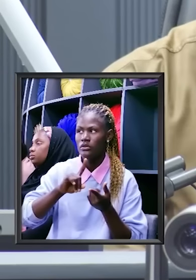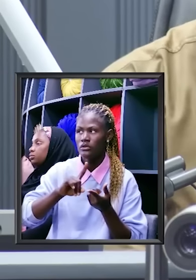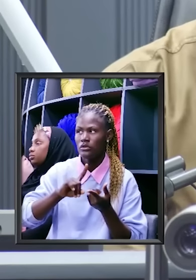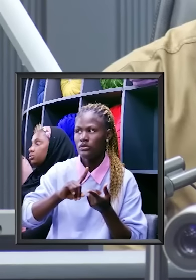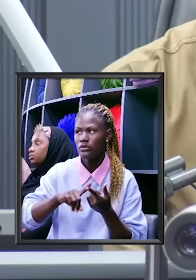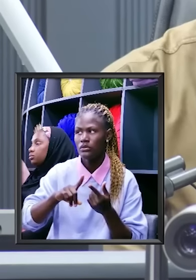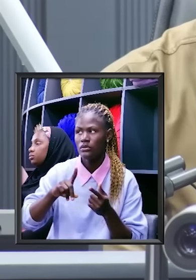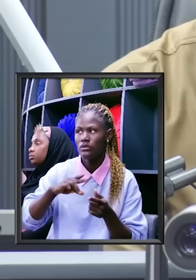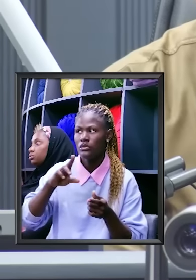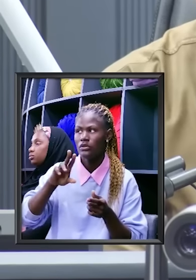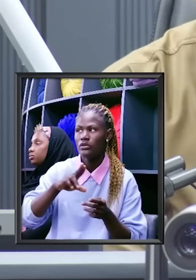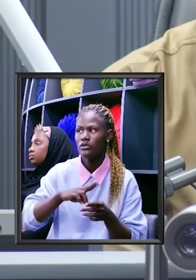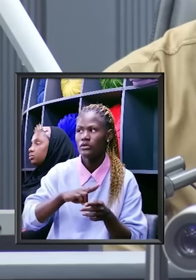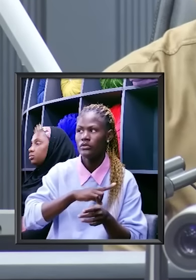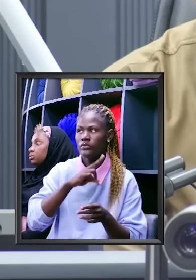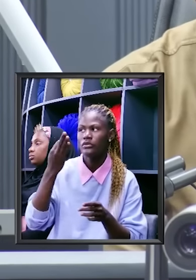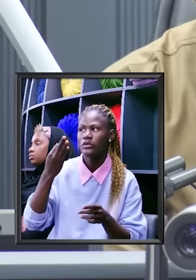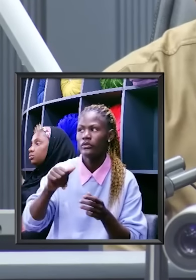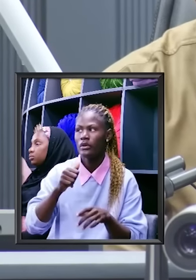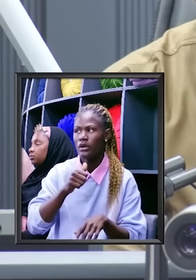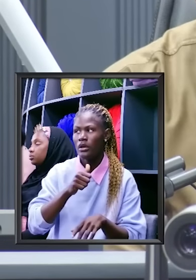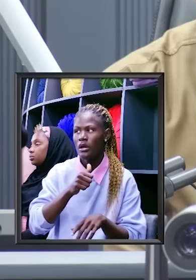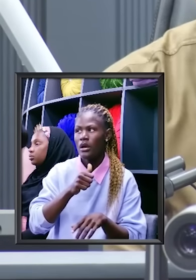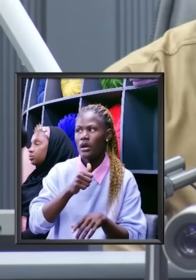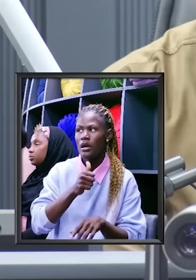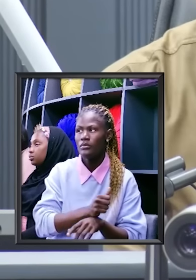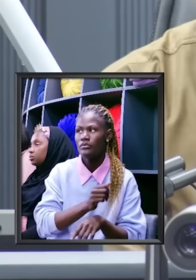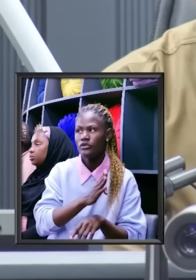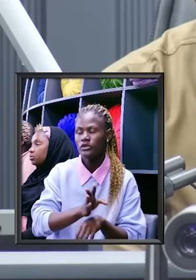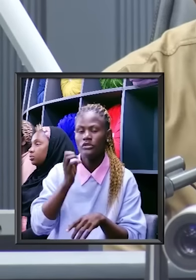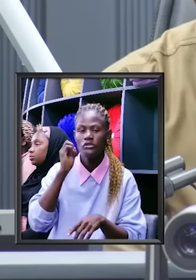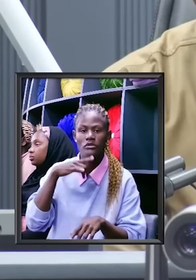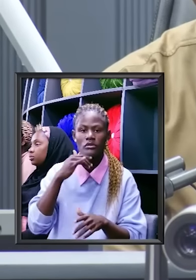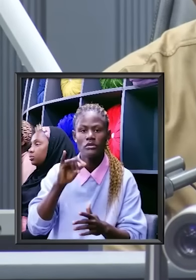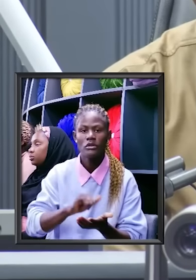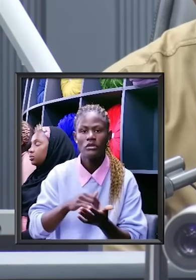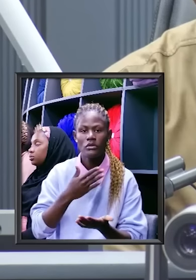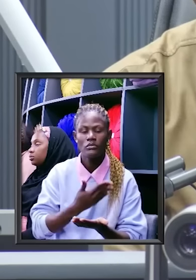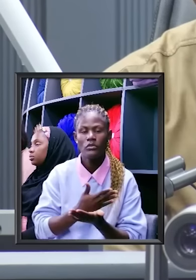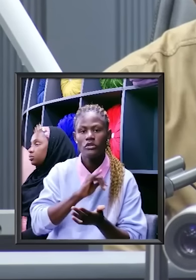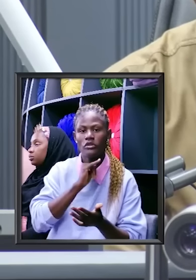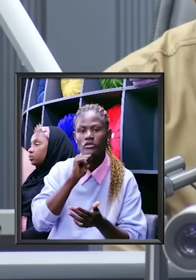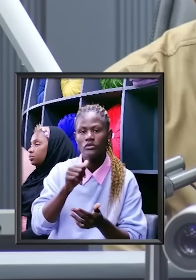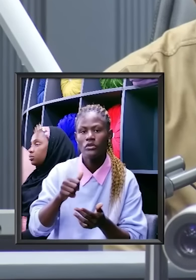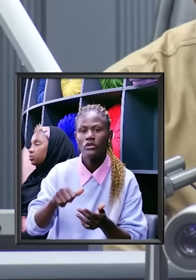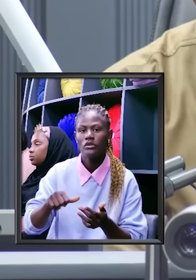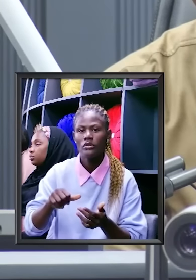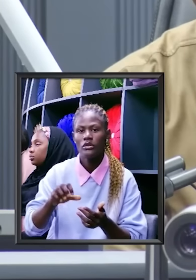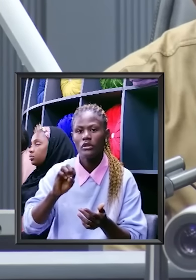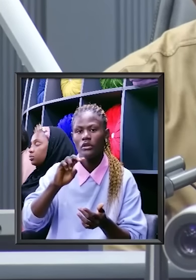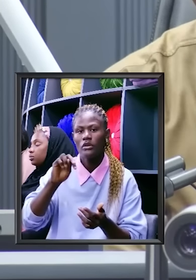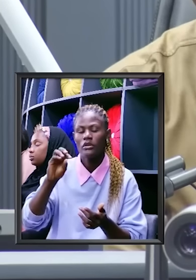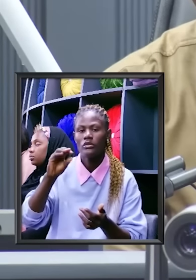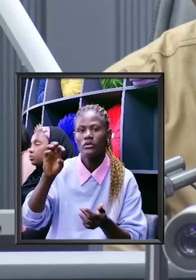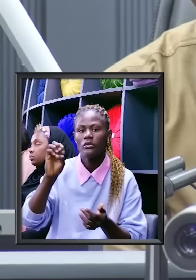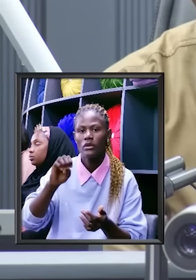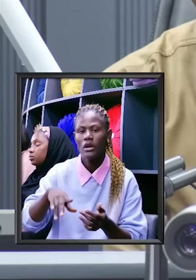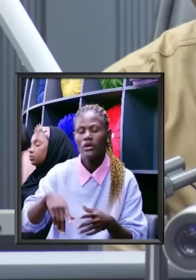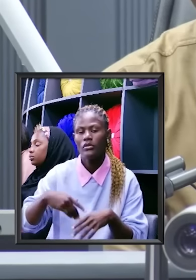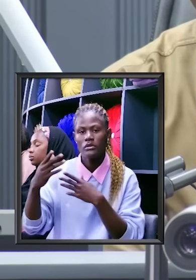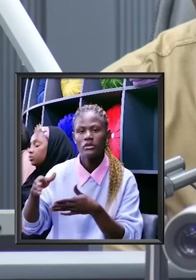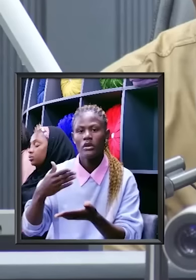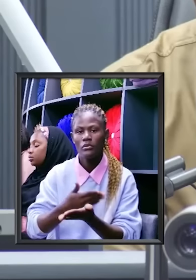Abuja. She now said that the money she had was not enough. And I said I'll transfer some